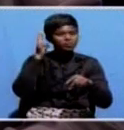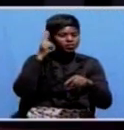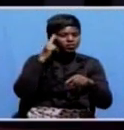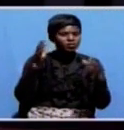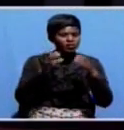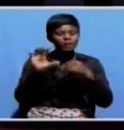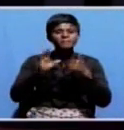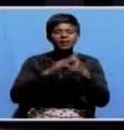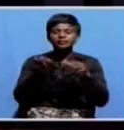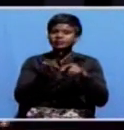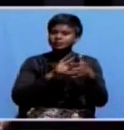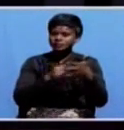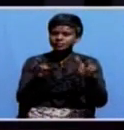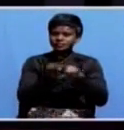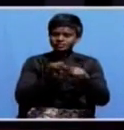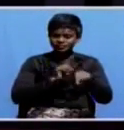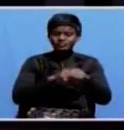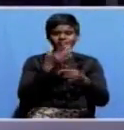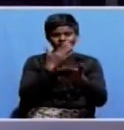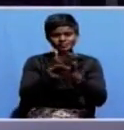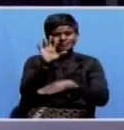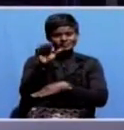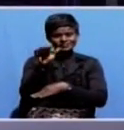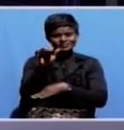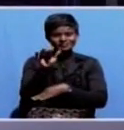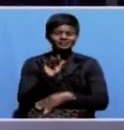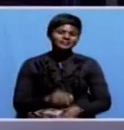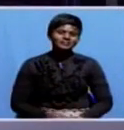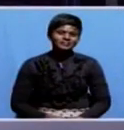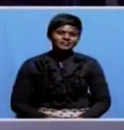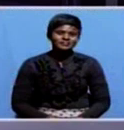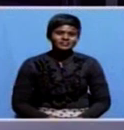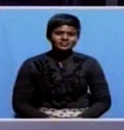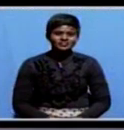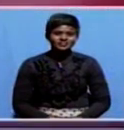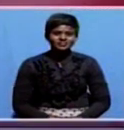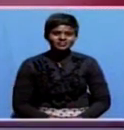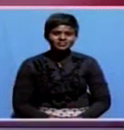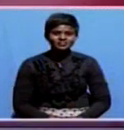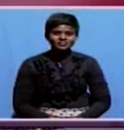We'll be back next week, same time. Pleasant viewing.